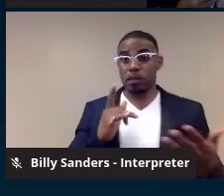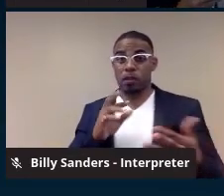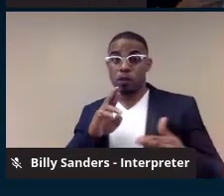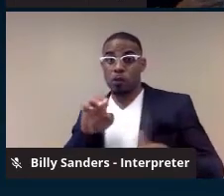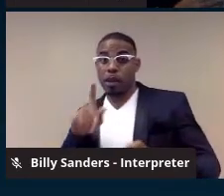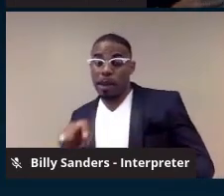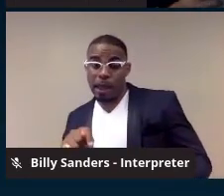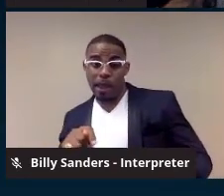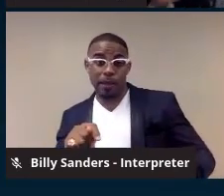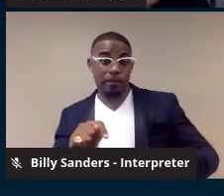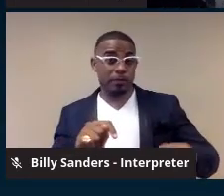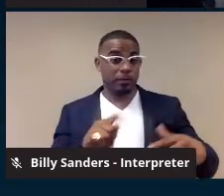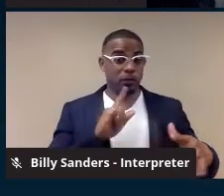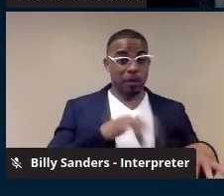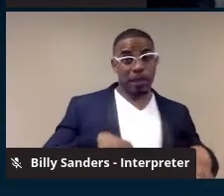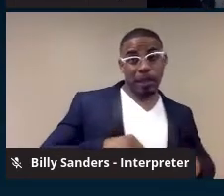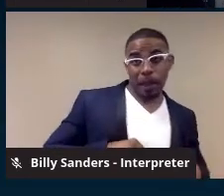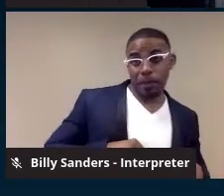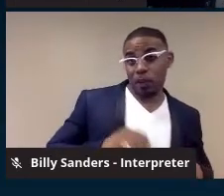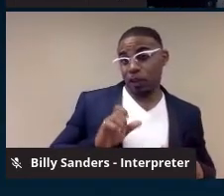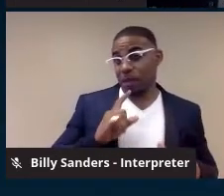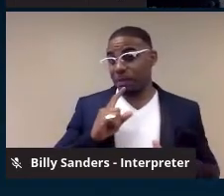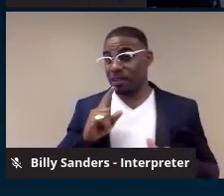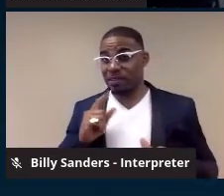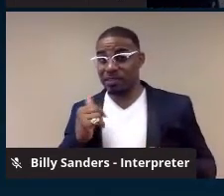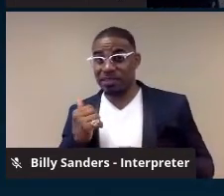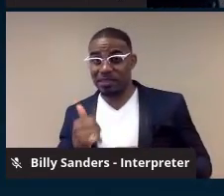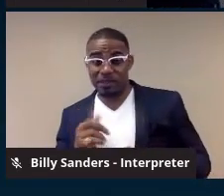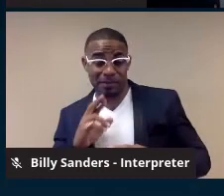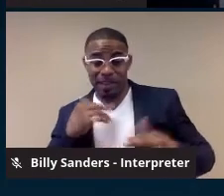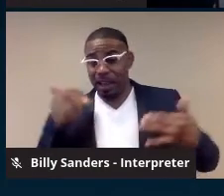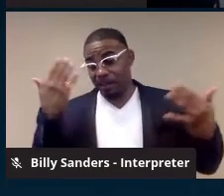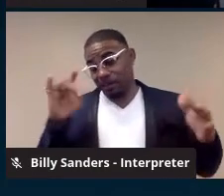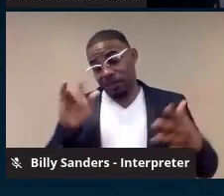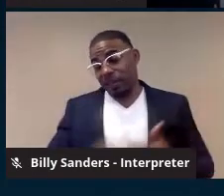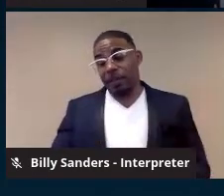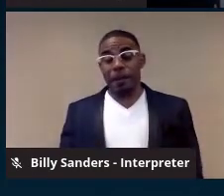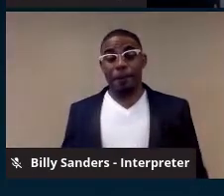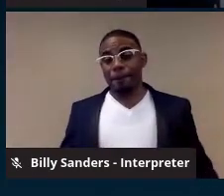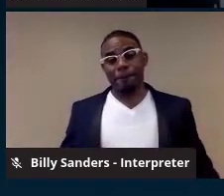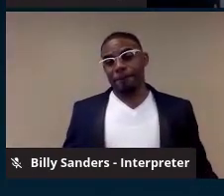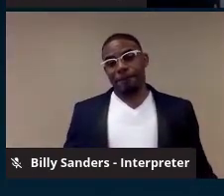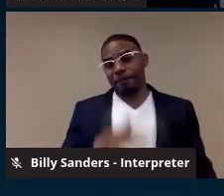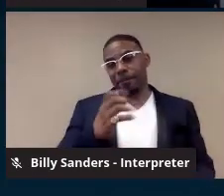it's really adopted. It could be Silverlight or something like that that doesn't get